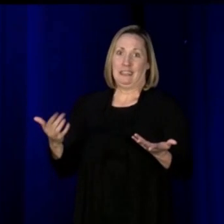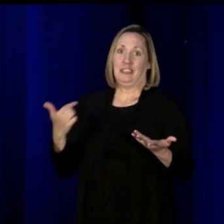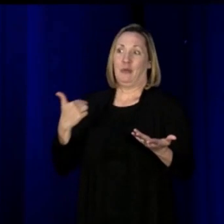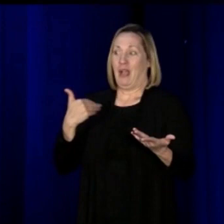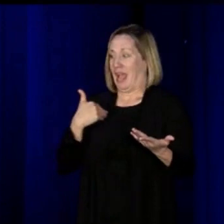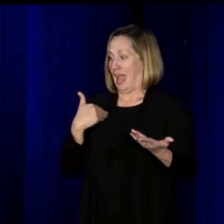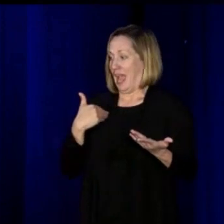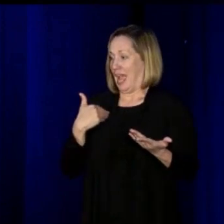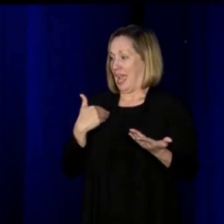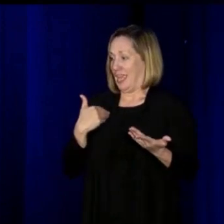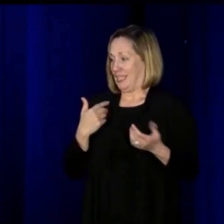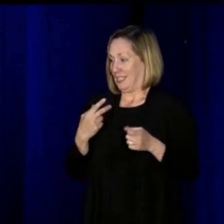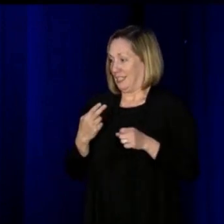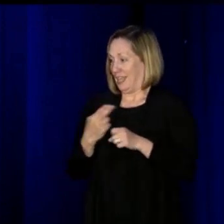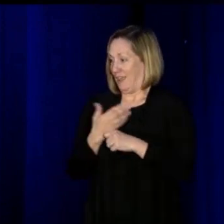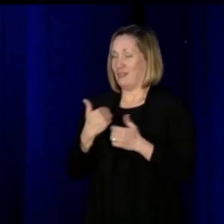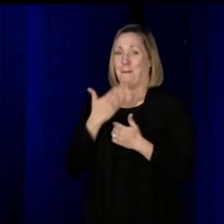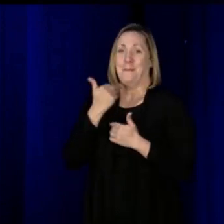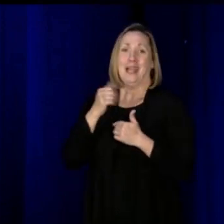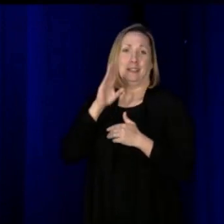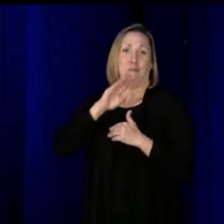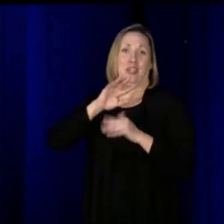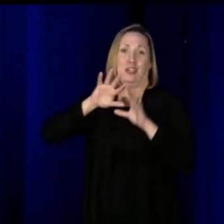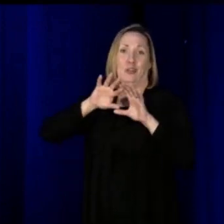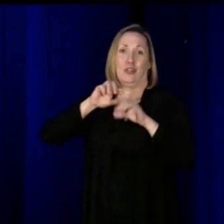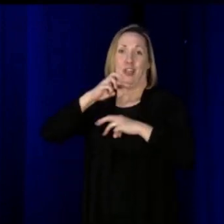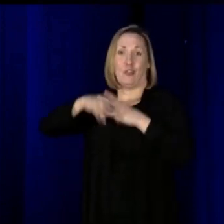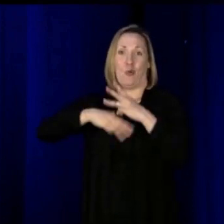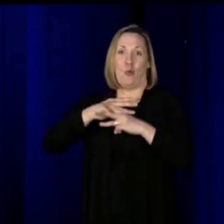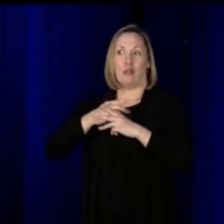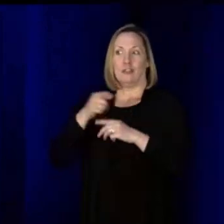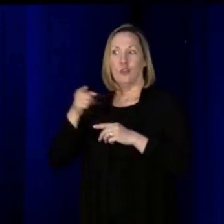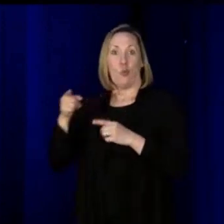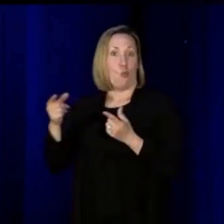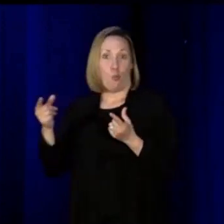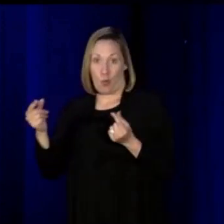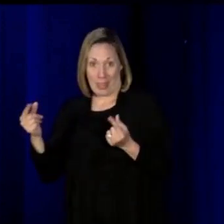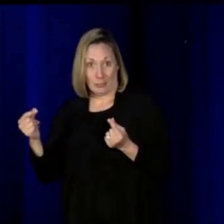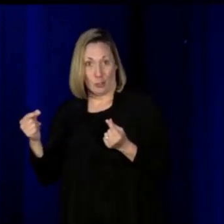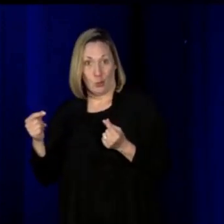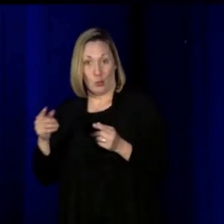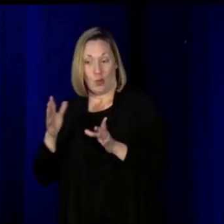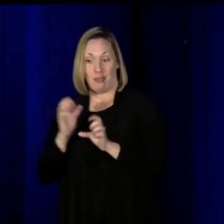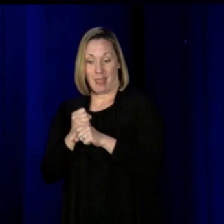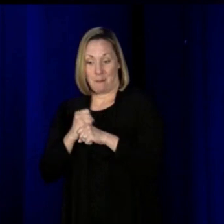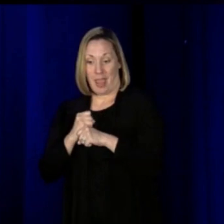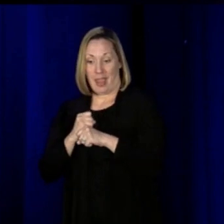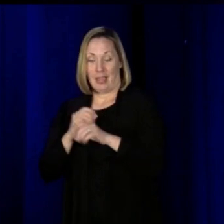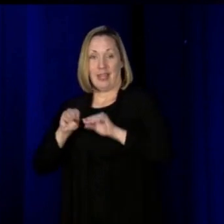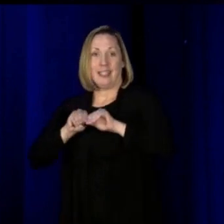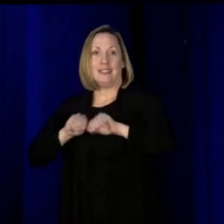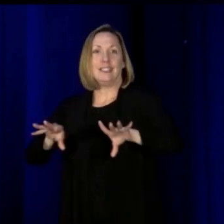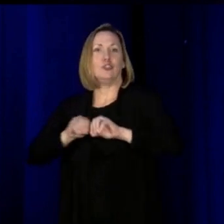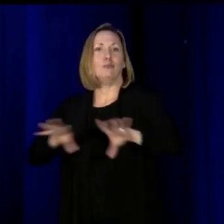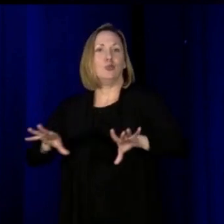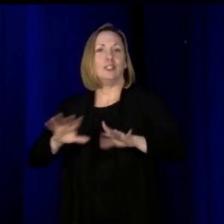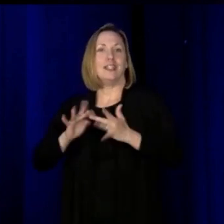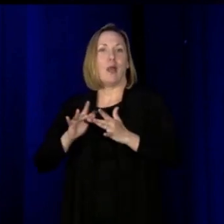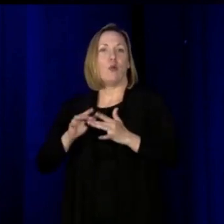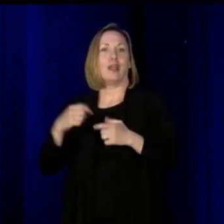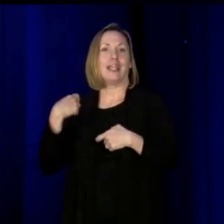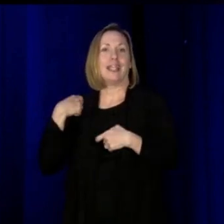world. The guys from Juguetes Perdidos, what they did, they created a distribution network in